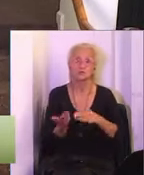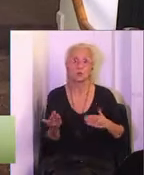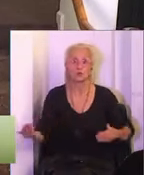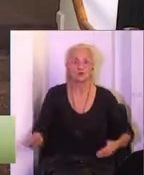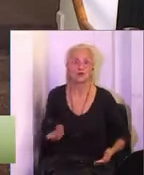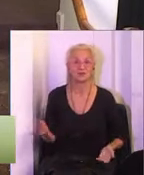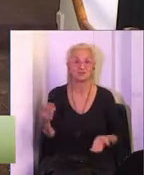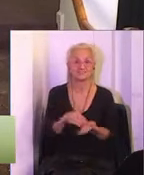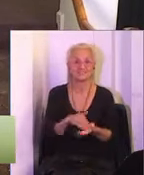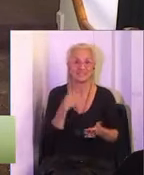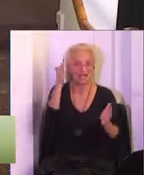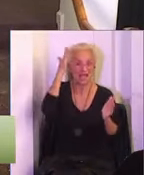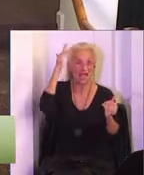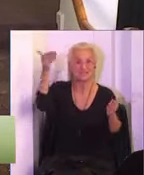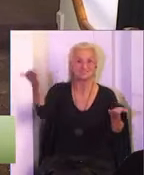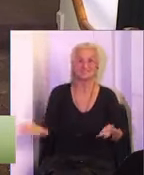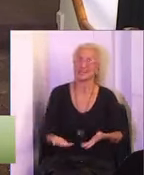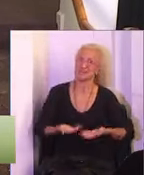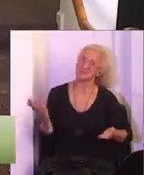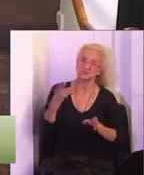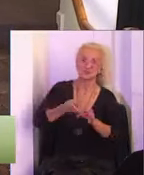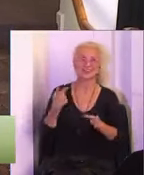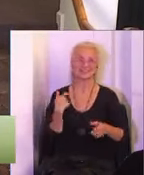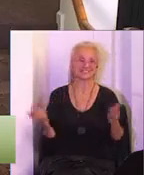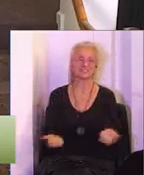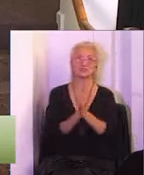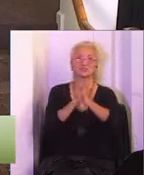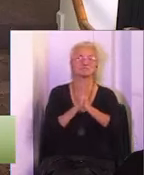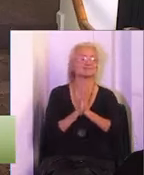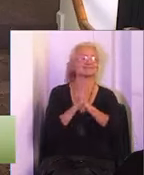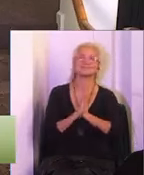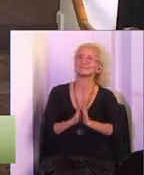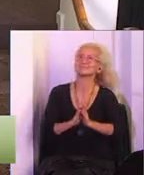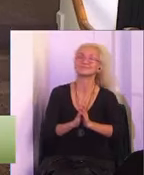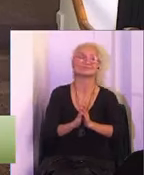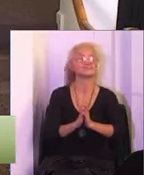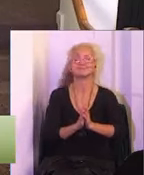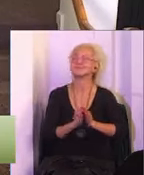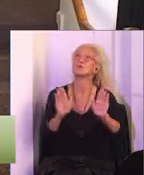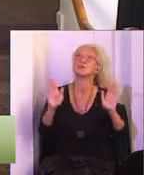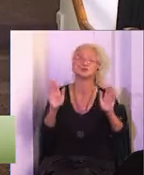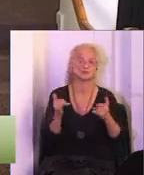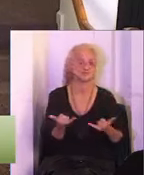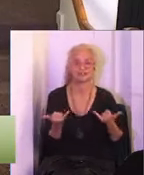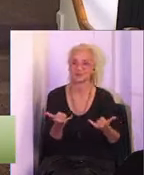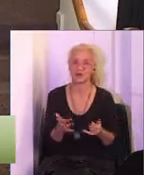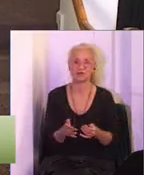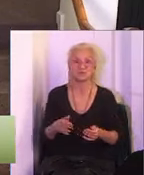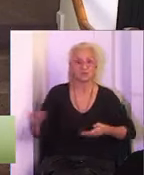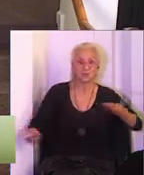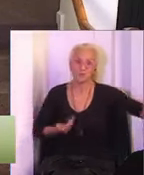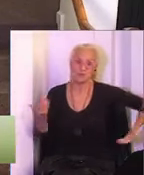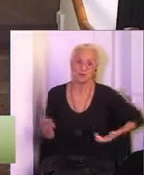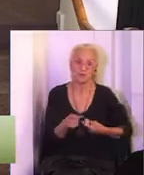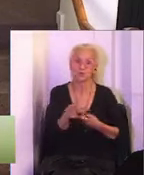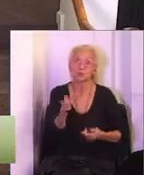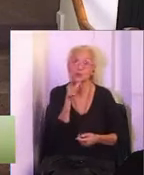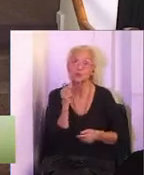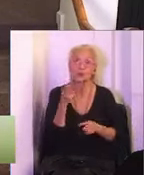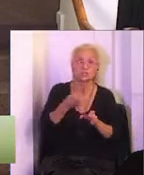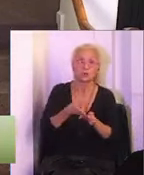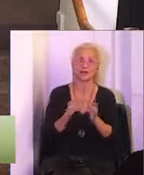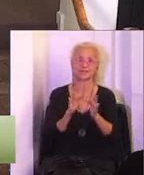you have joined us in worship today. As I mentioned just a moment ago, even a prayer, we want to welcome all of you who are joining